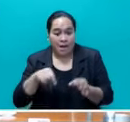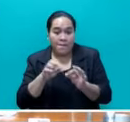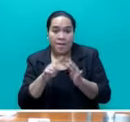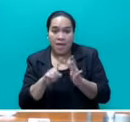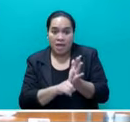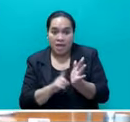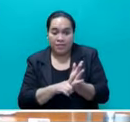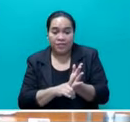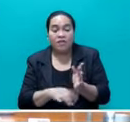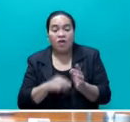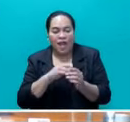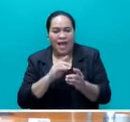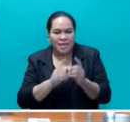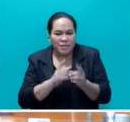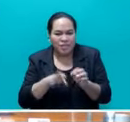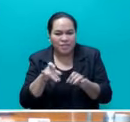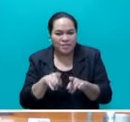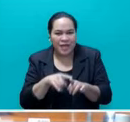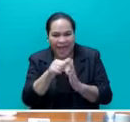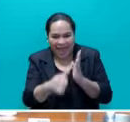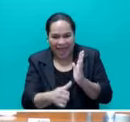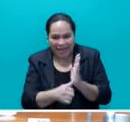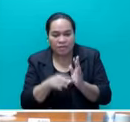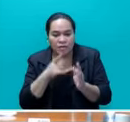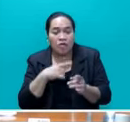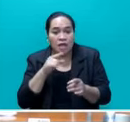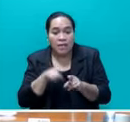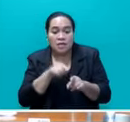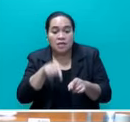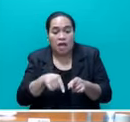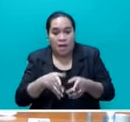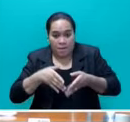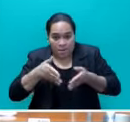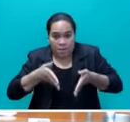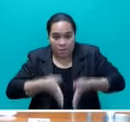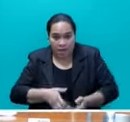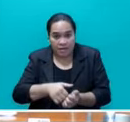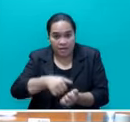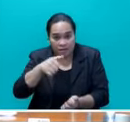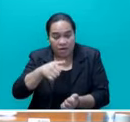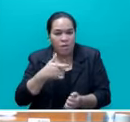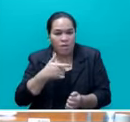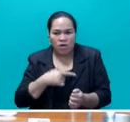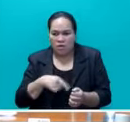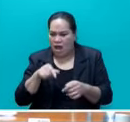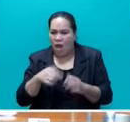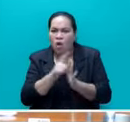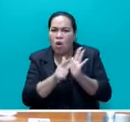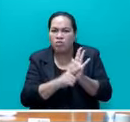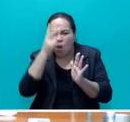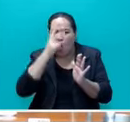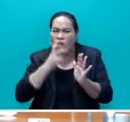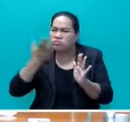Interpretation Act essentially defines the birth certificate to date. Surprisingly, the laws are so archaic, as in fact there is